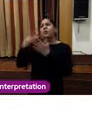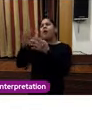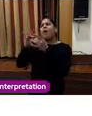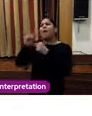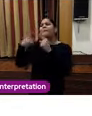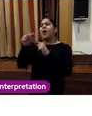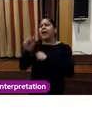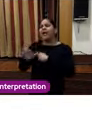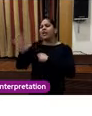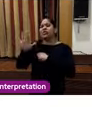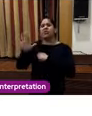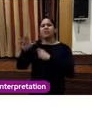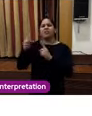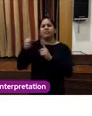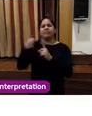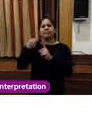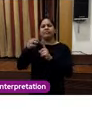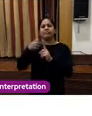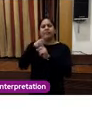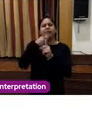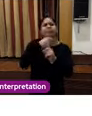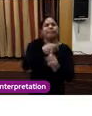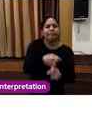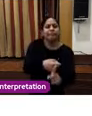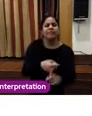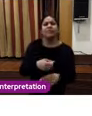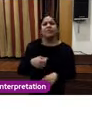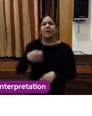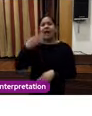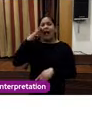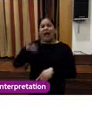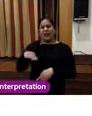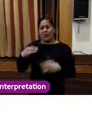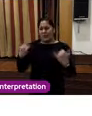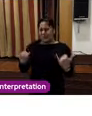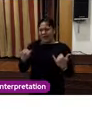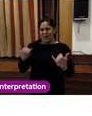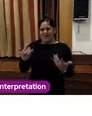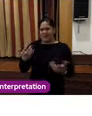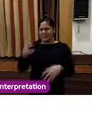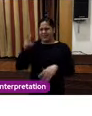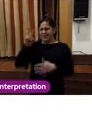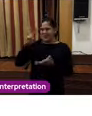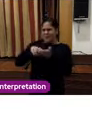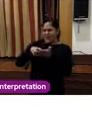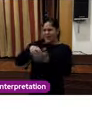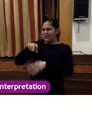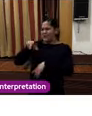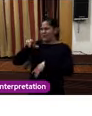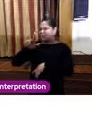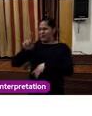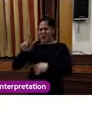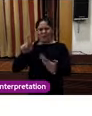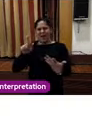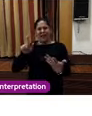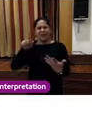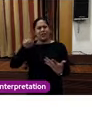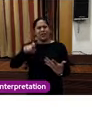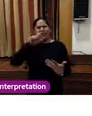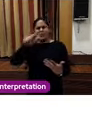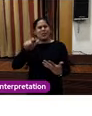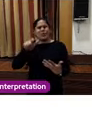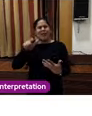in America, we're in the 21st century, there's no place for racism. Practice on it shouldn't fall under freedom of speech,